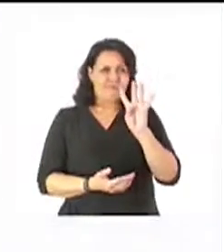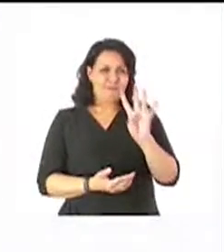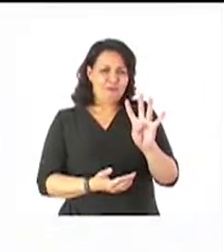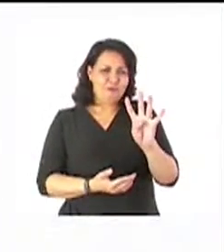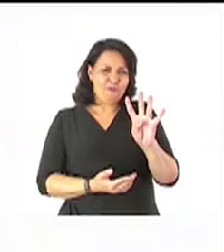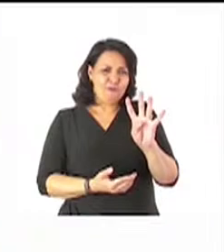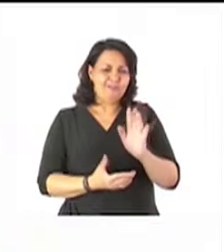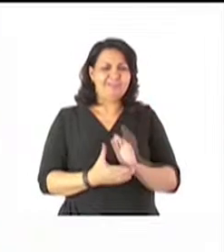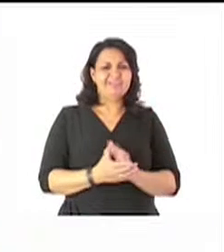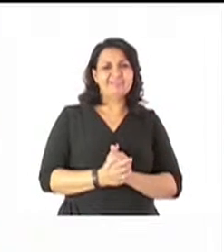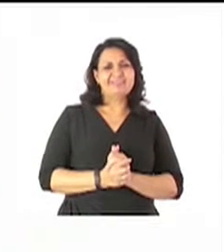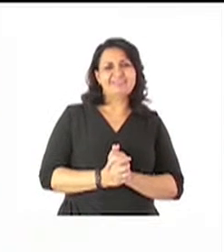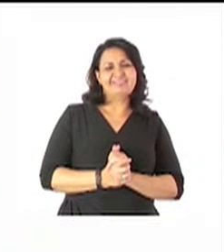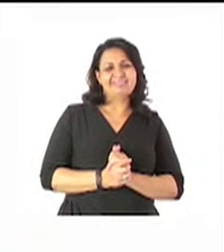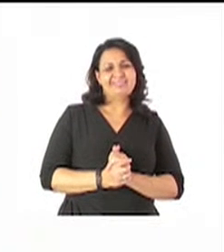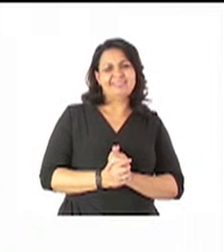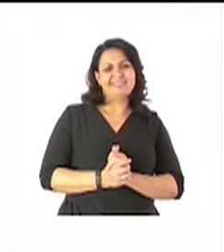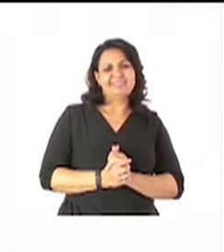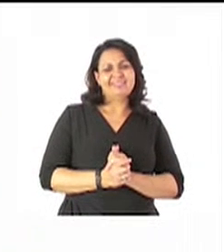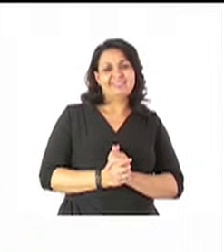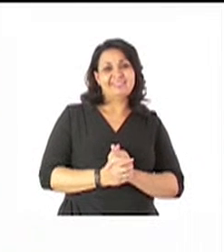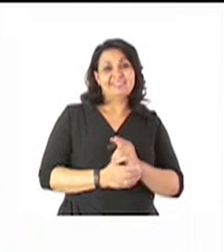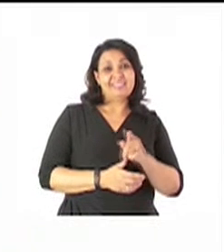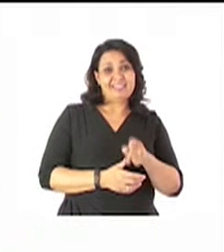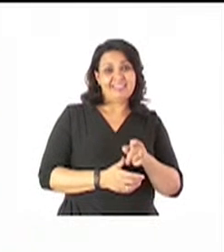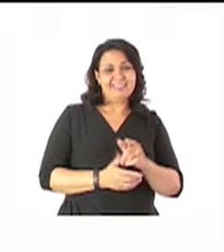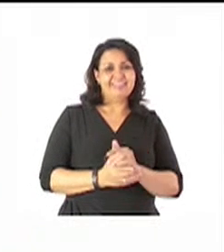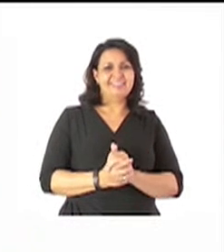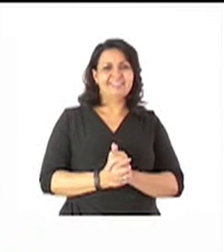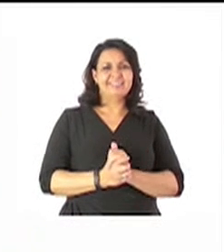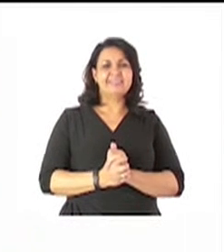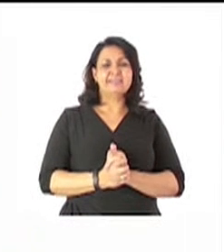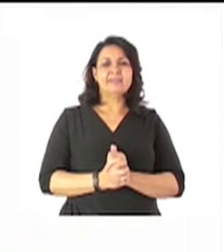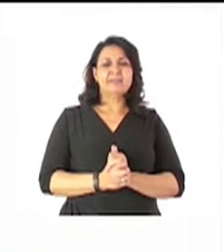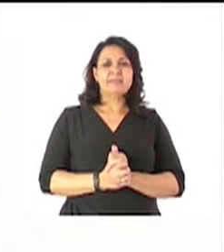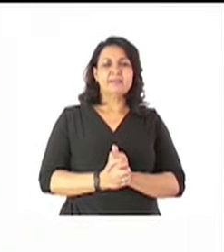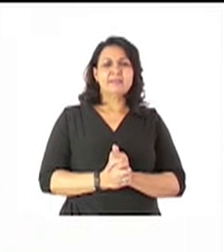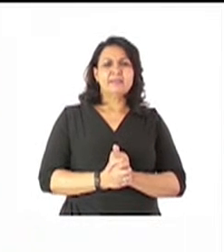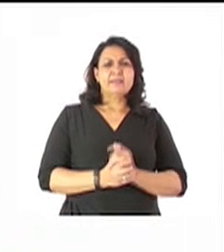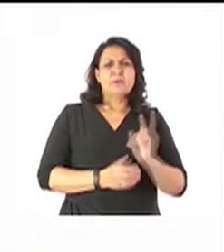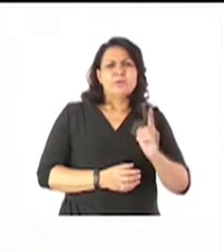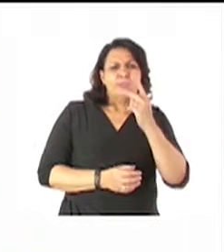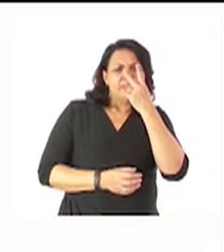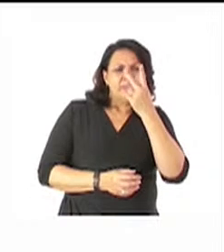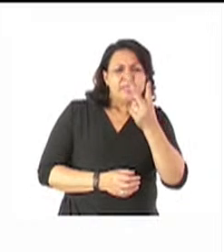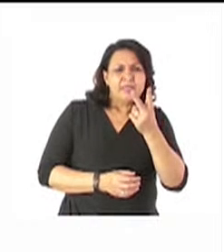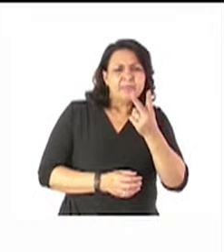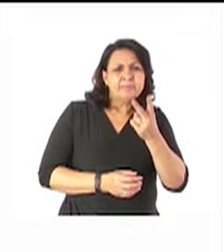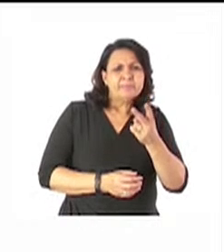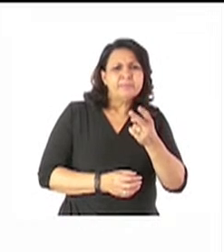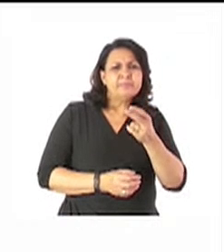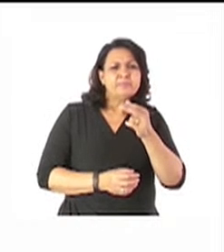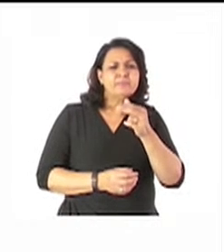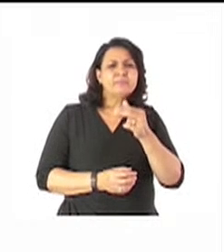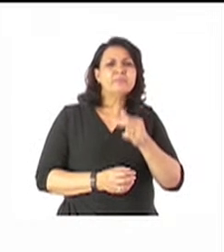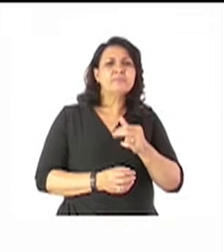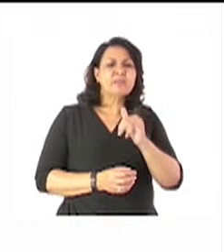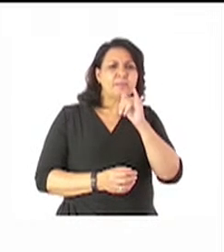24? Are you there? What can you see? Yes, I can see a